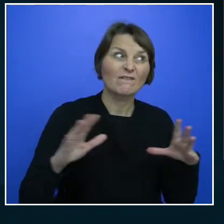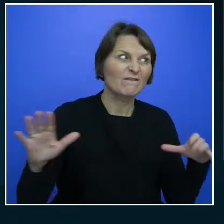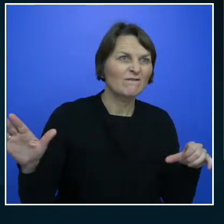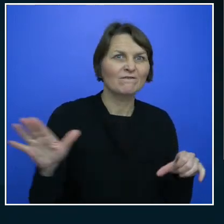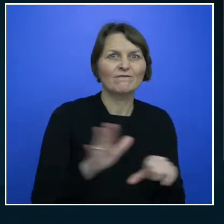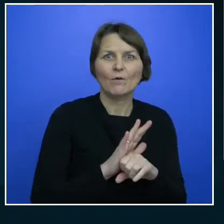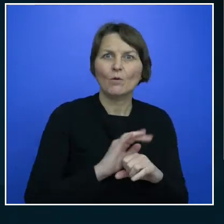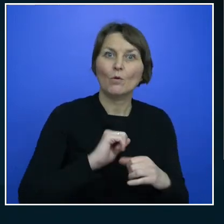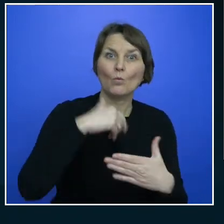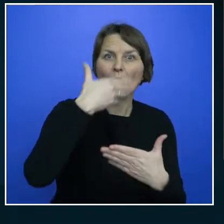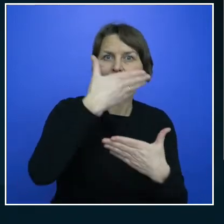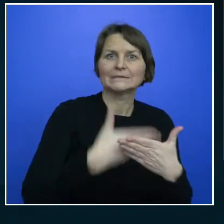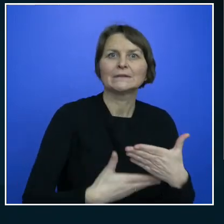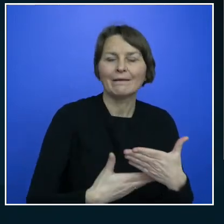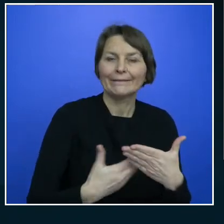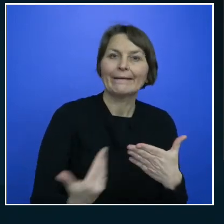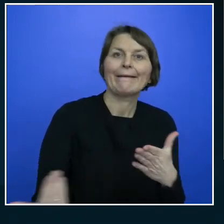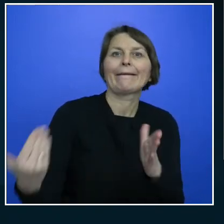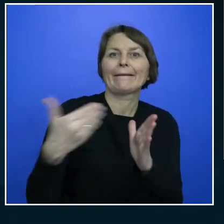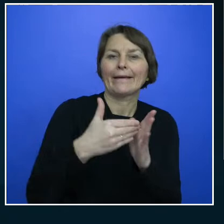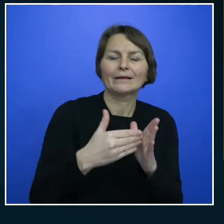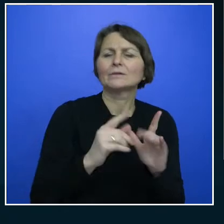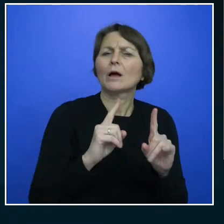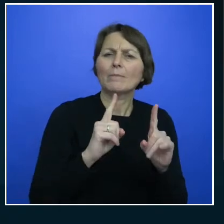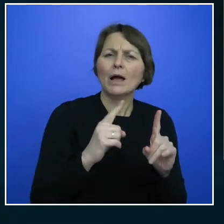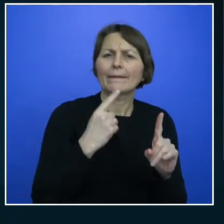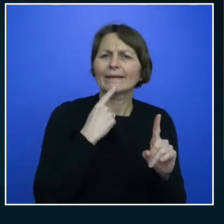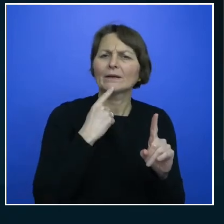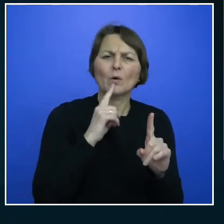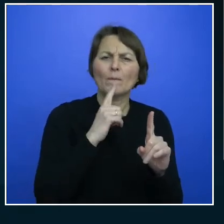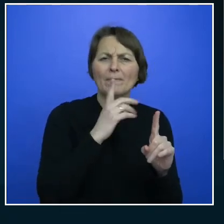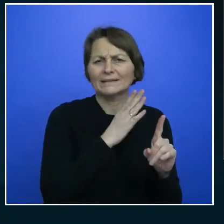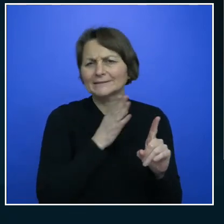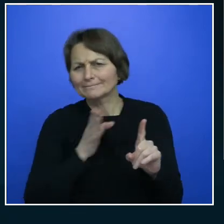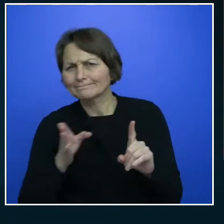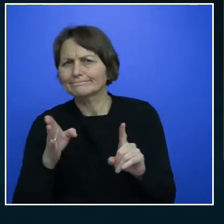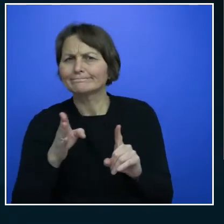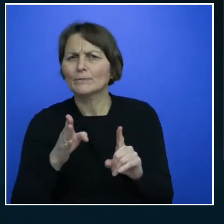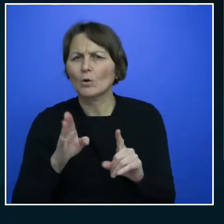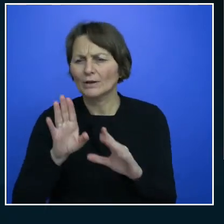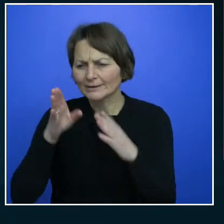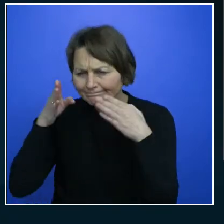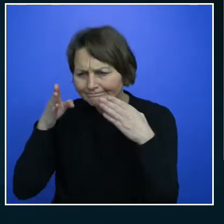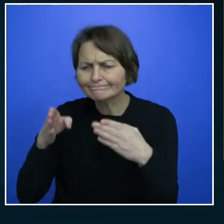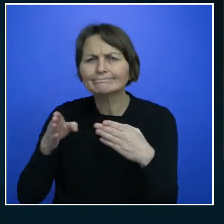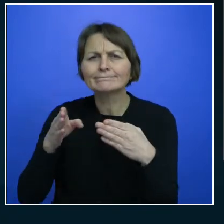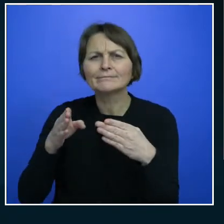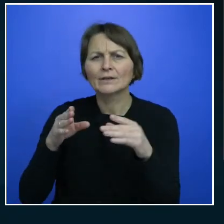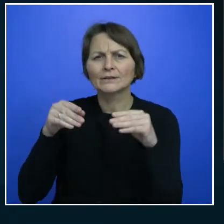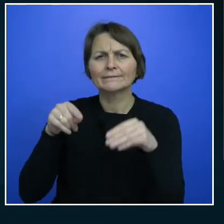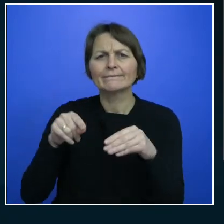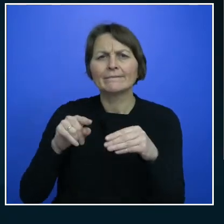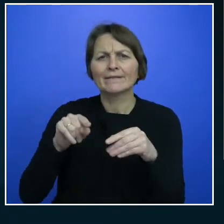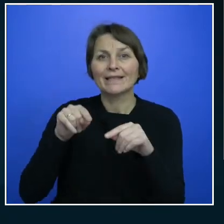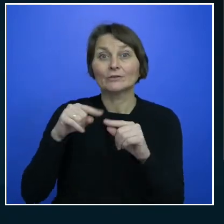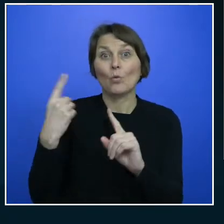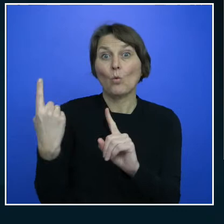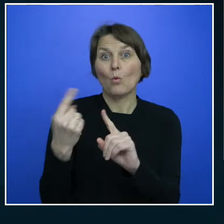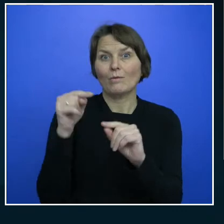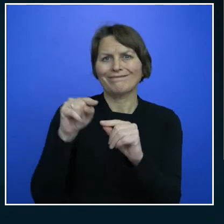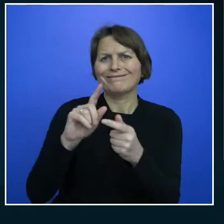do it only the changes. But yeah, there I have to spend time into how that's